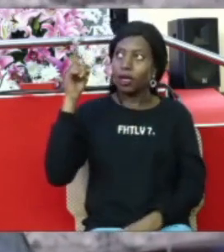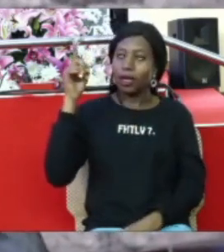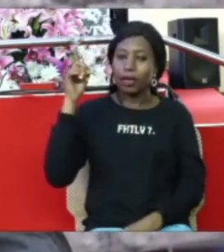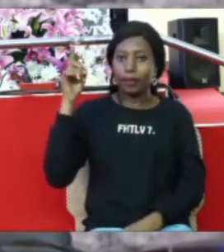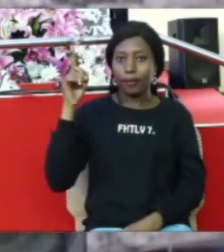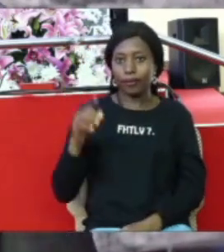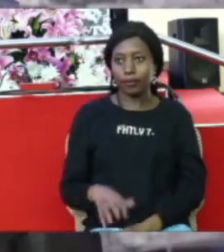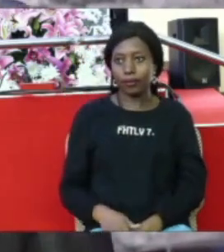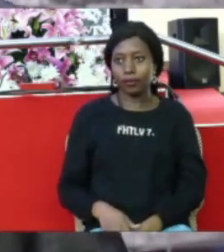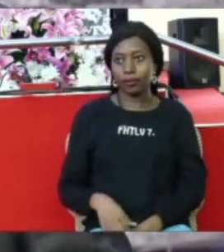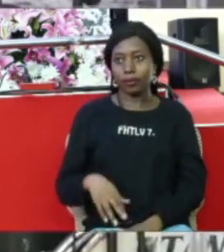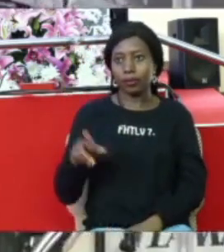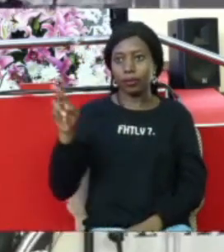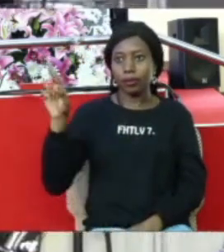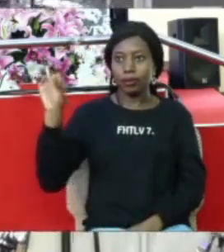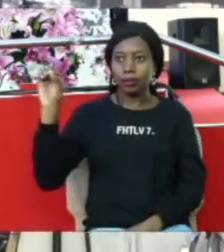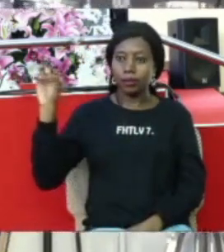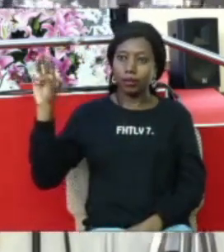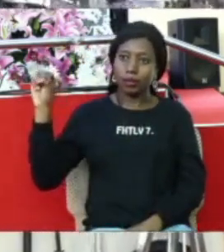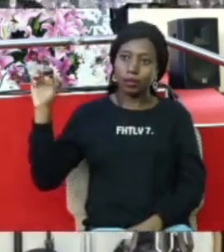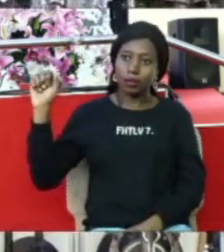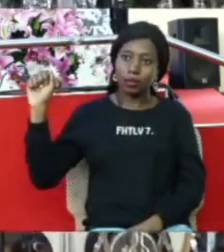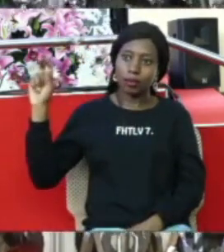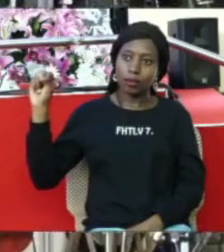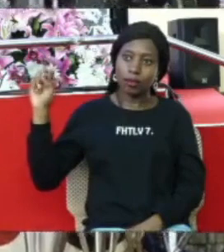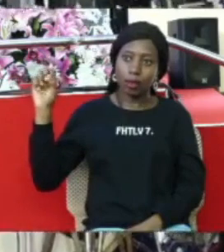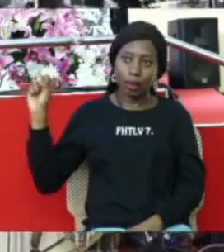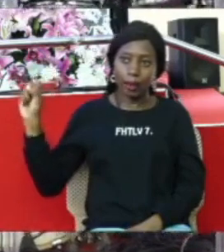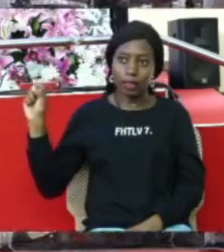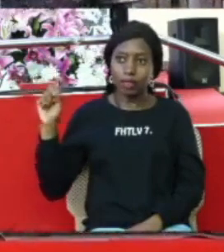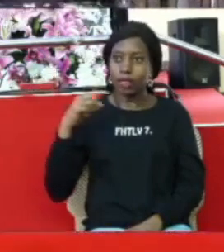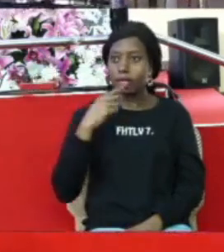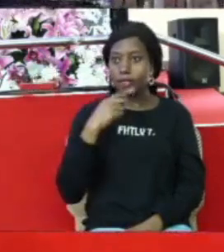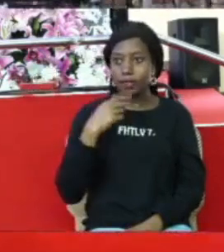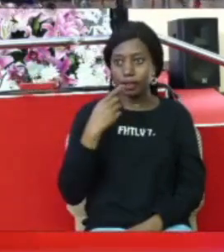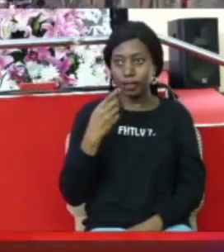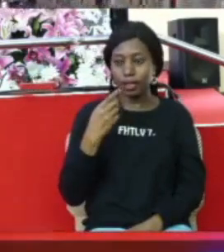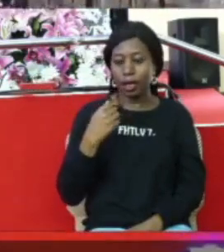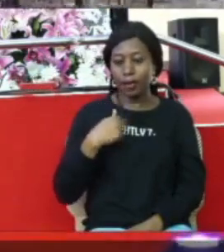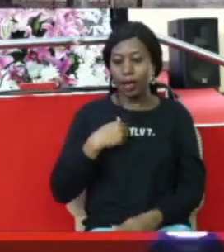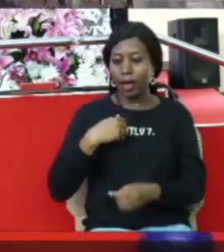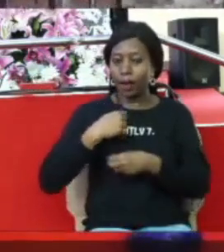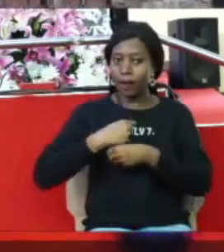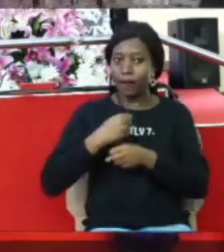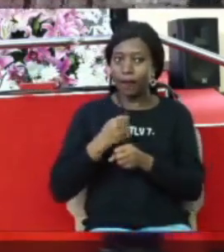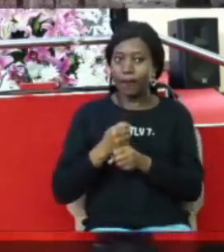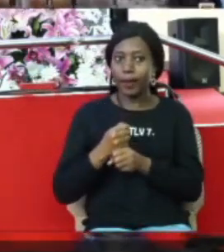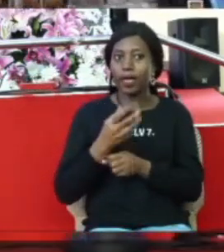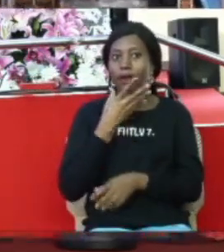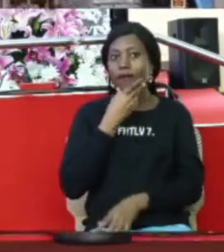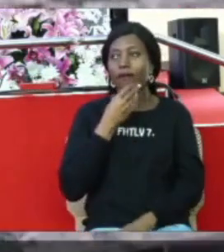Faith in God. Romans 4, verse 17 to 21, as it is written, I have made you a father of many nations.